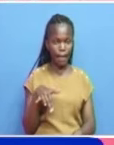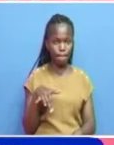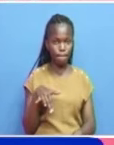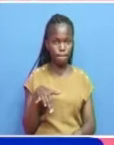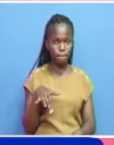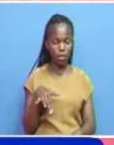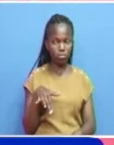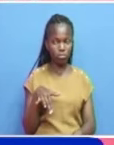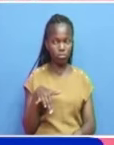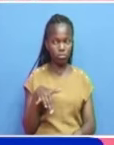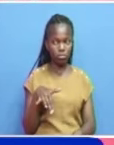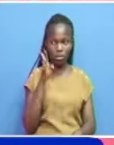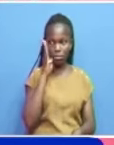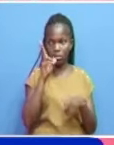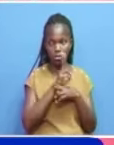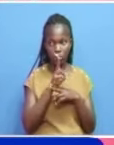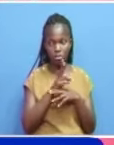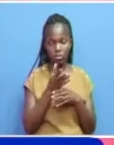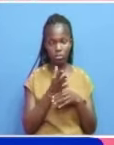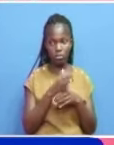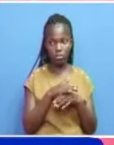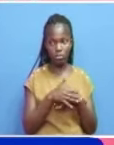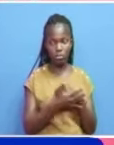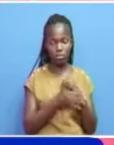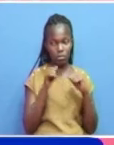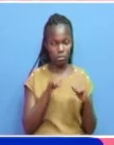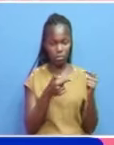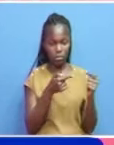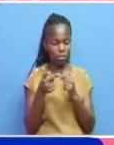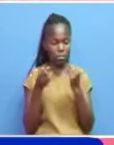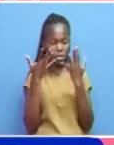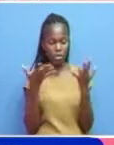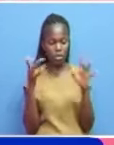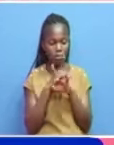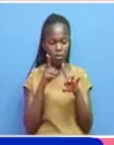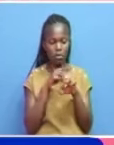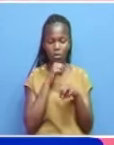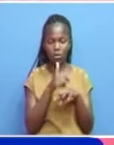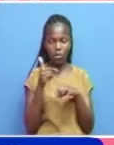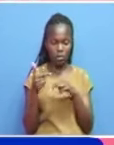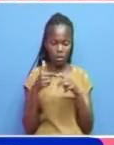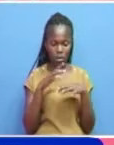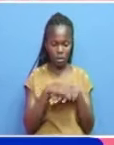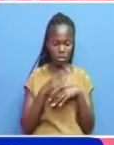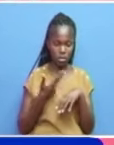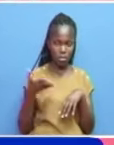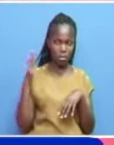their tongues to be used to further the same thing. We can disagree on many things, but do not get us back to where we